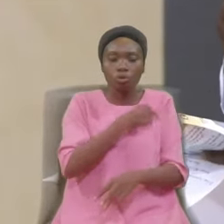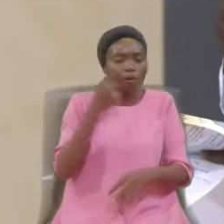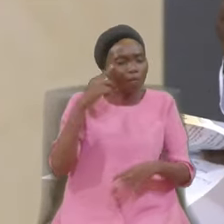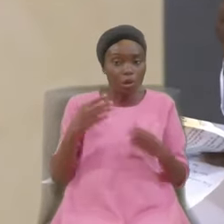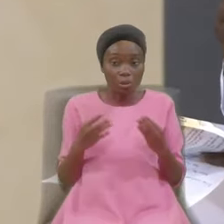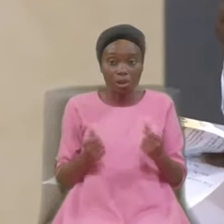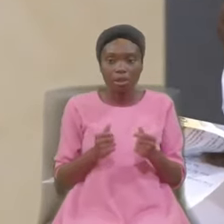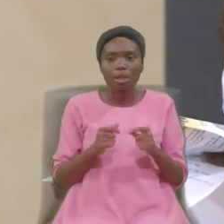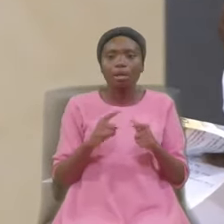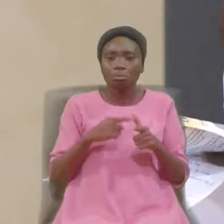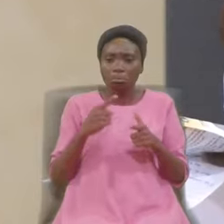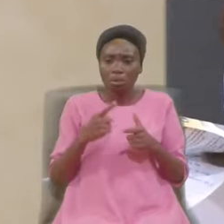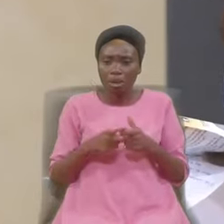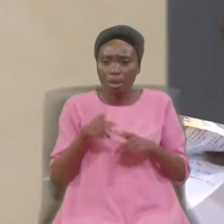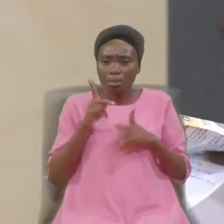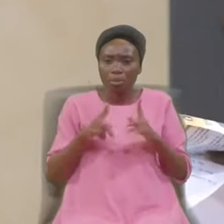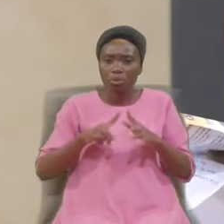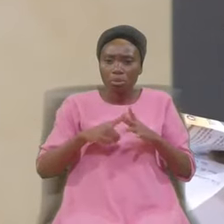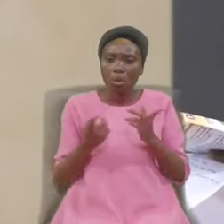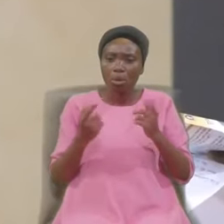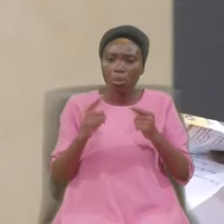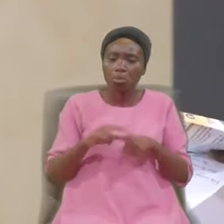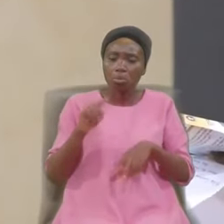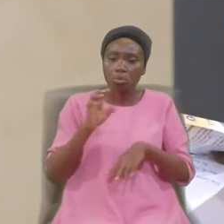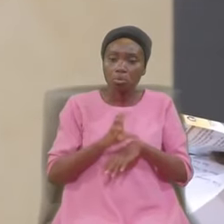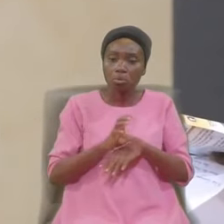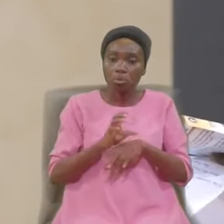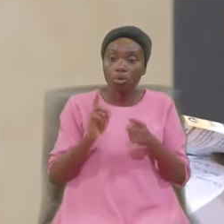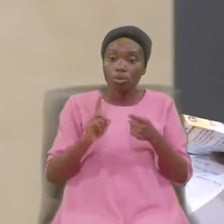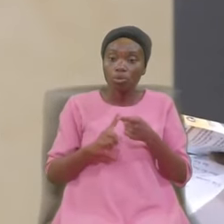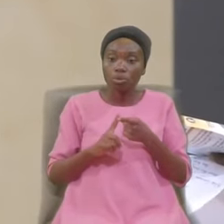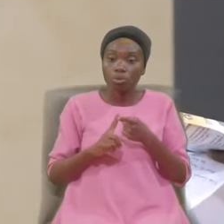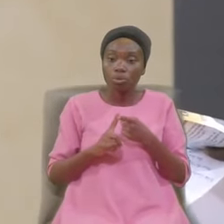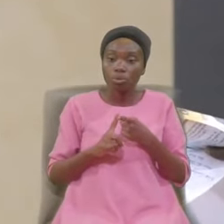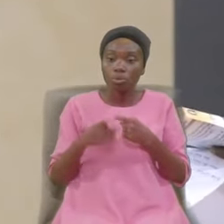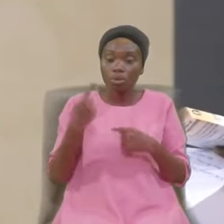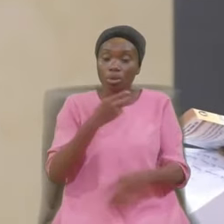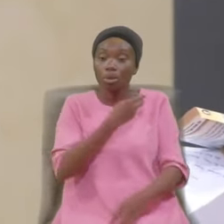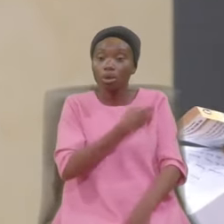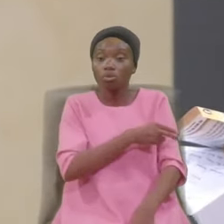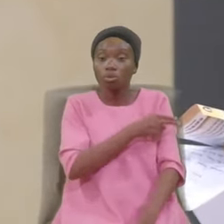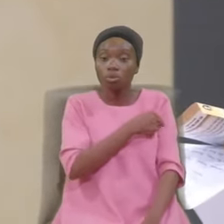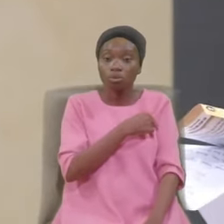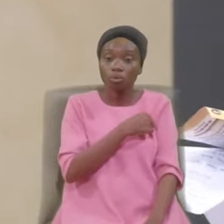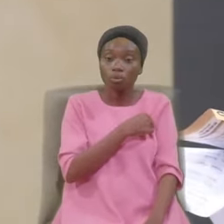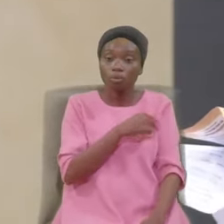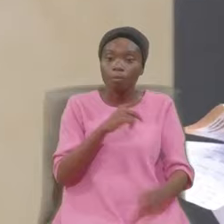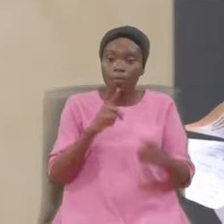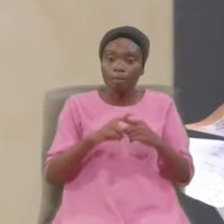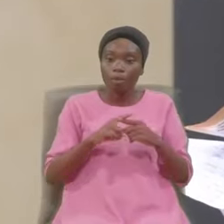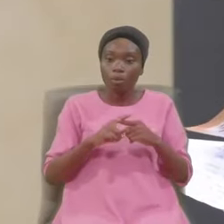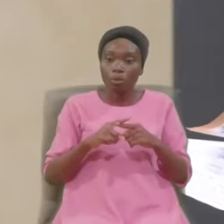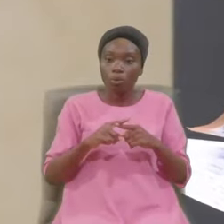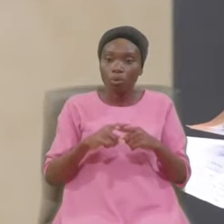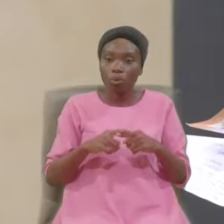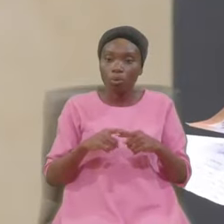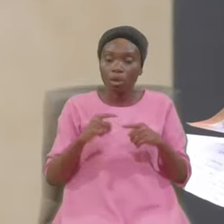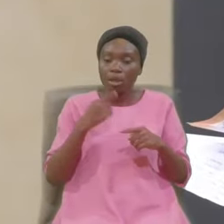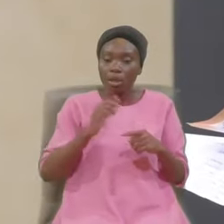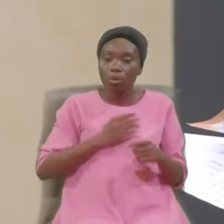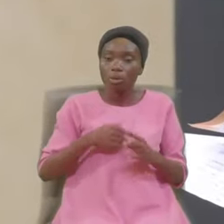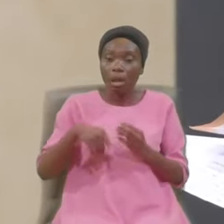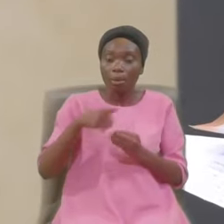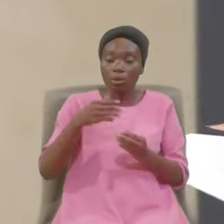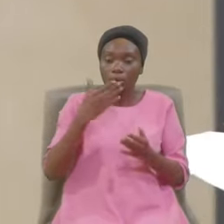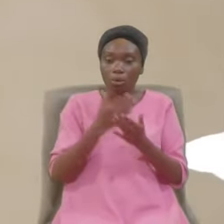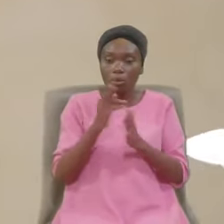Then people start coming to church and to the hospital to tell me about the good news of the Lord Jesus